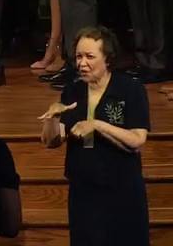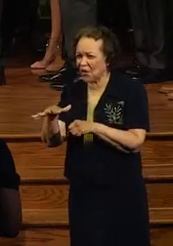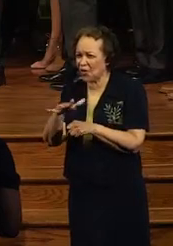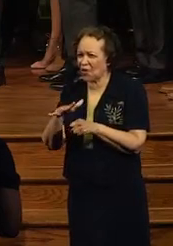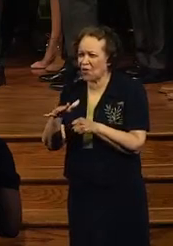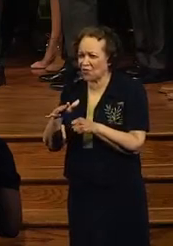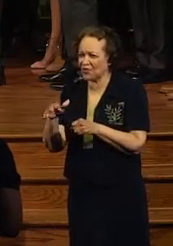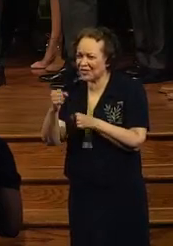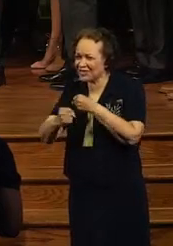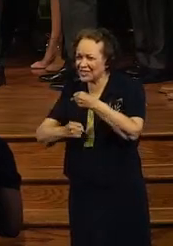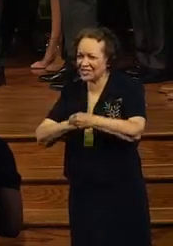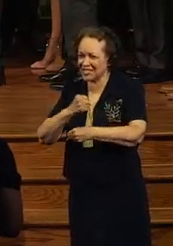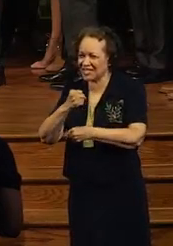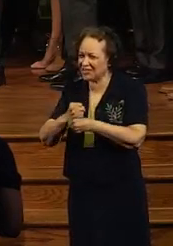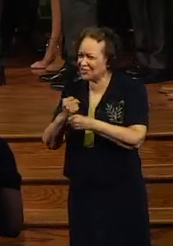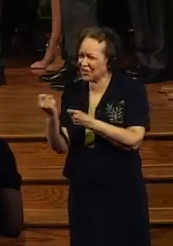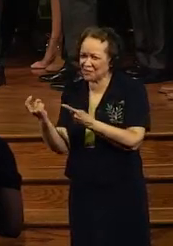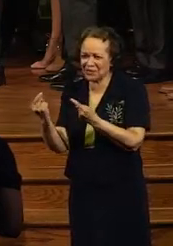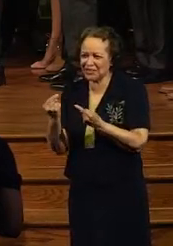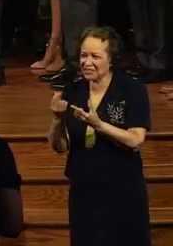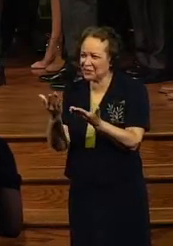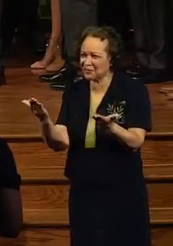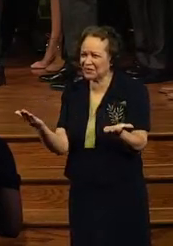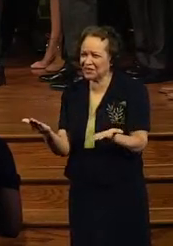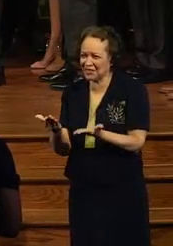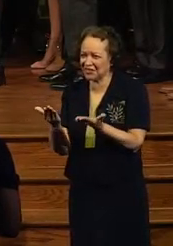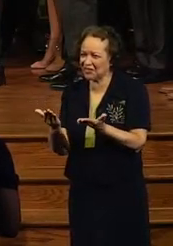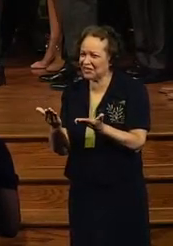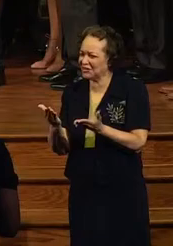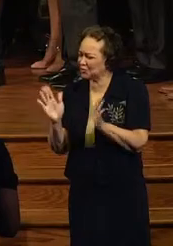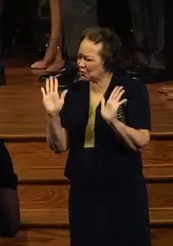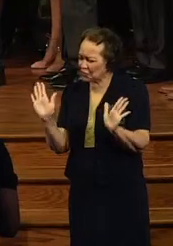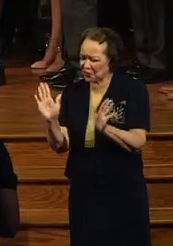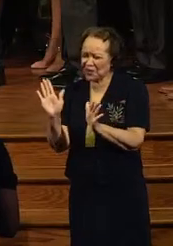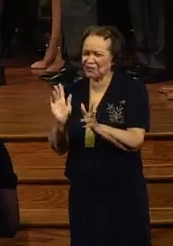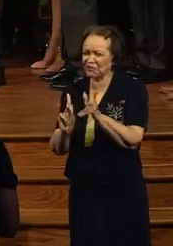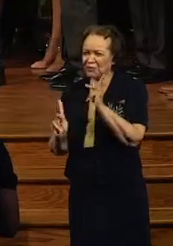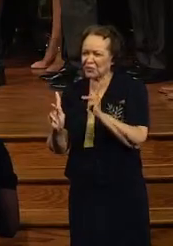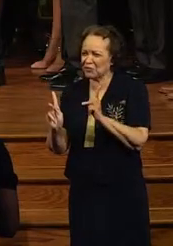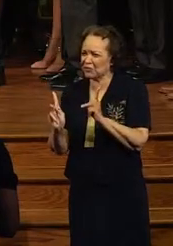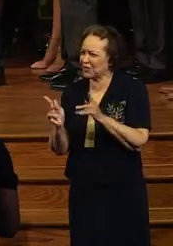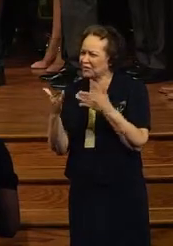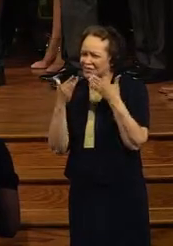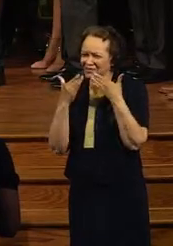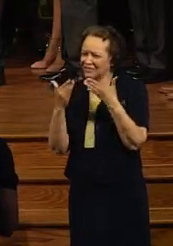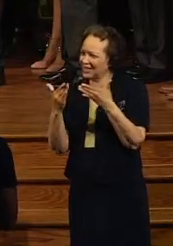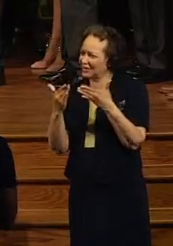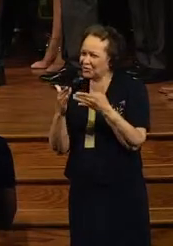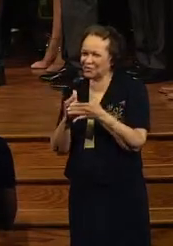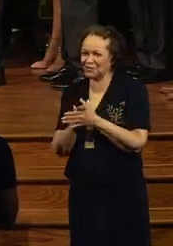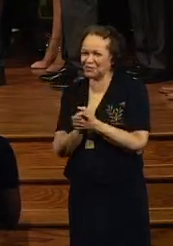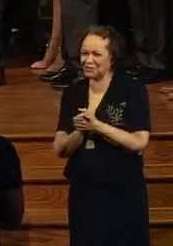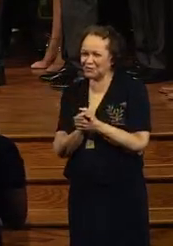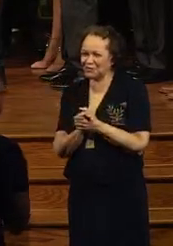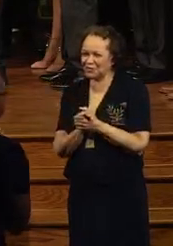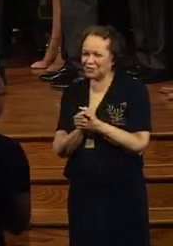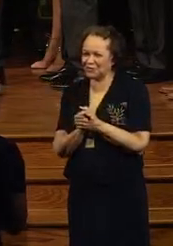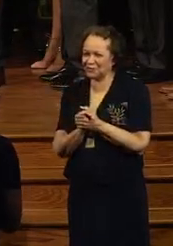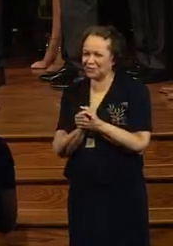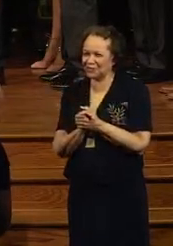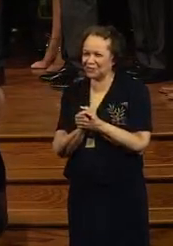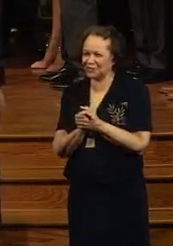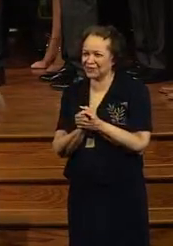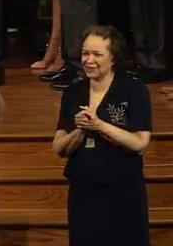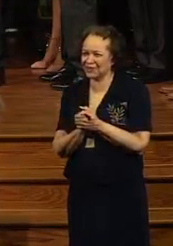I was 16, and God has gotten me this far by the grace of His mercy. Thank you. Amen. Amen.